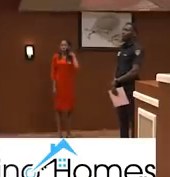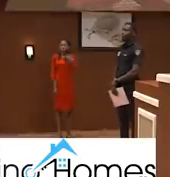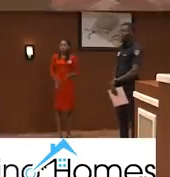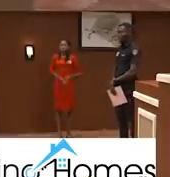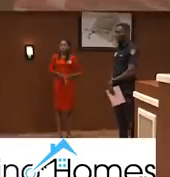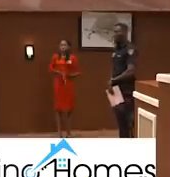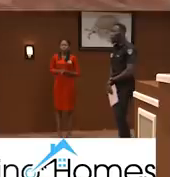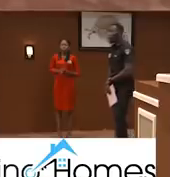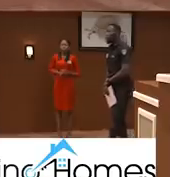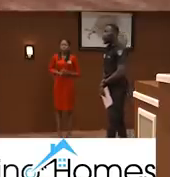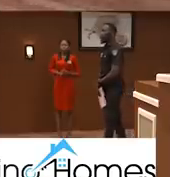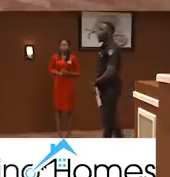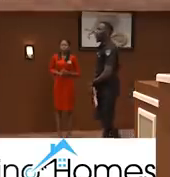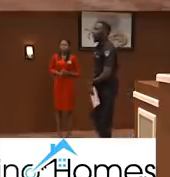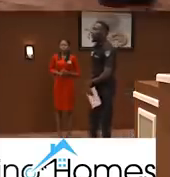child.